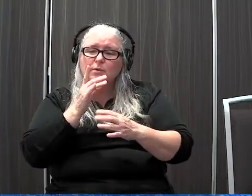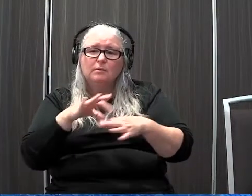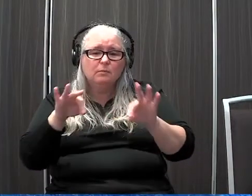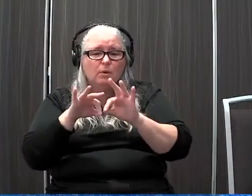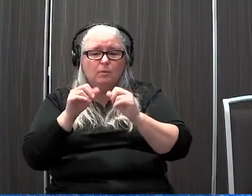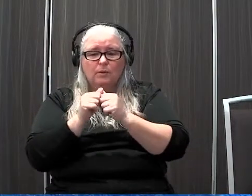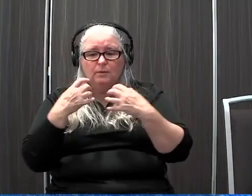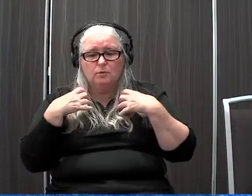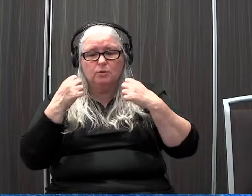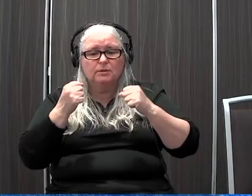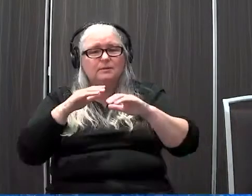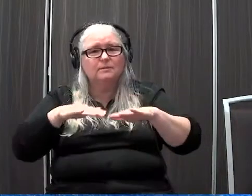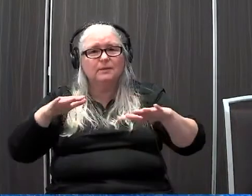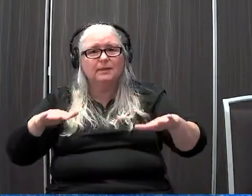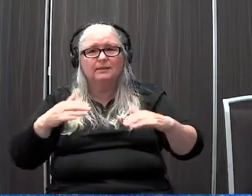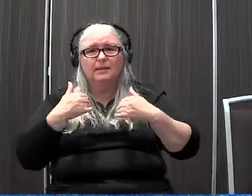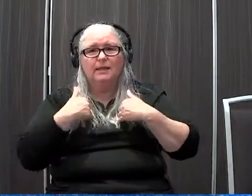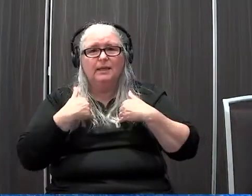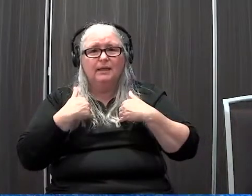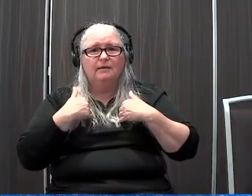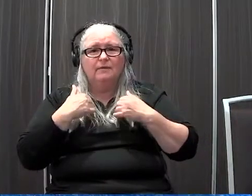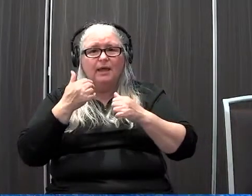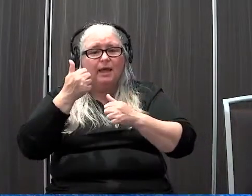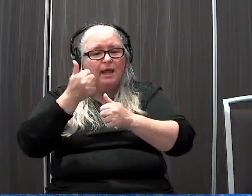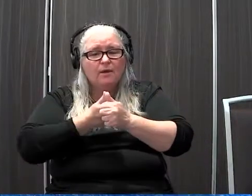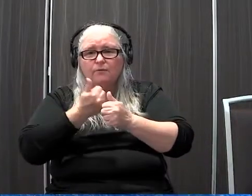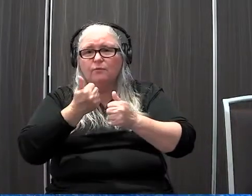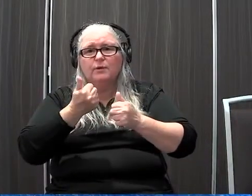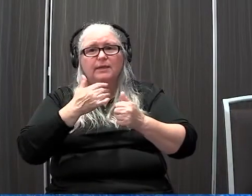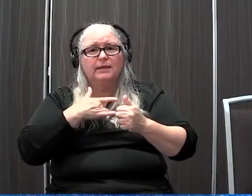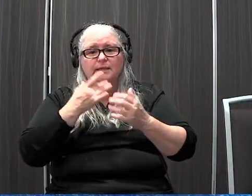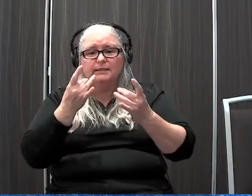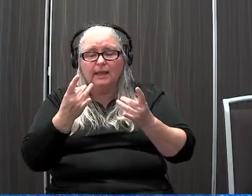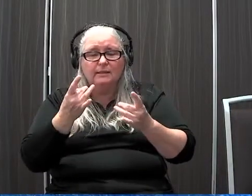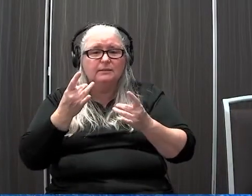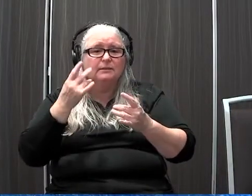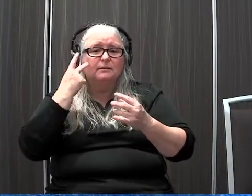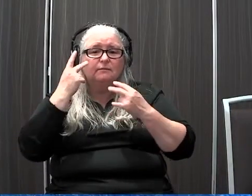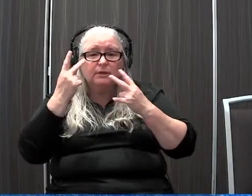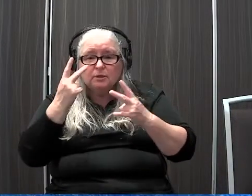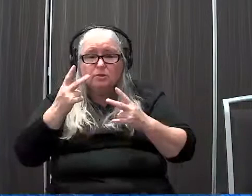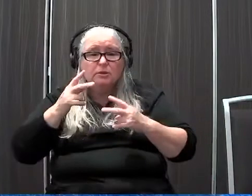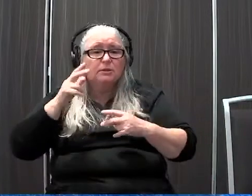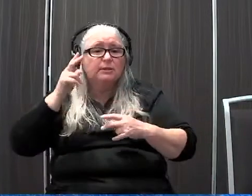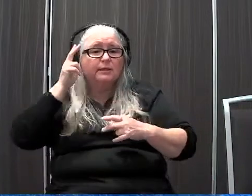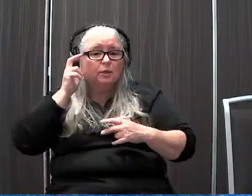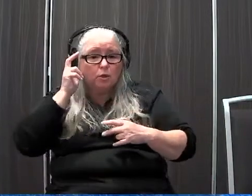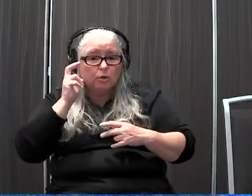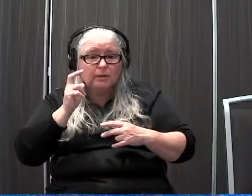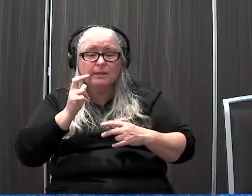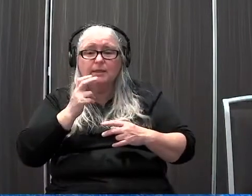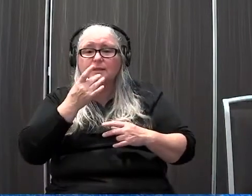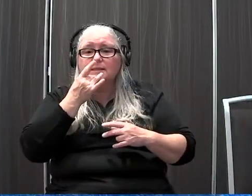have multiple sensory loss. Every single sense can be impacted. So we have vision, hearing,